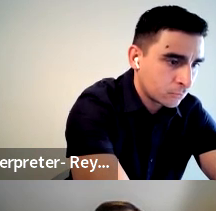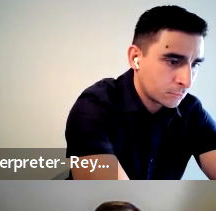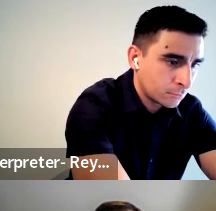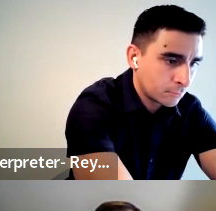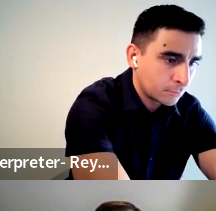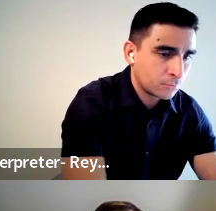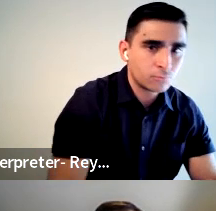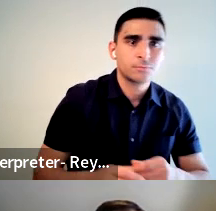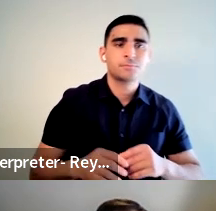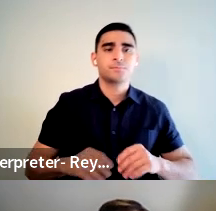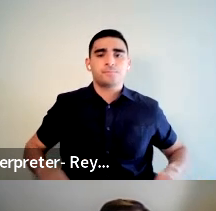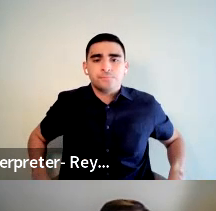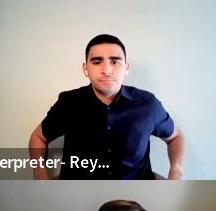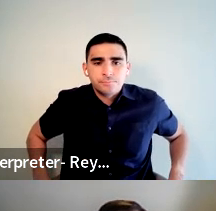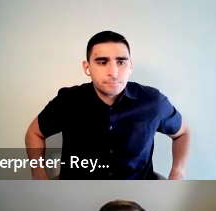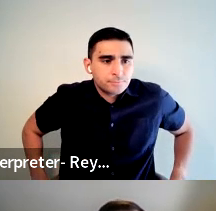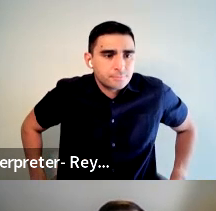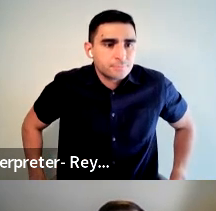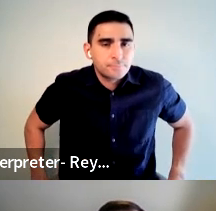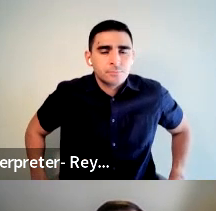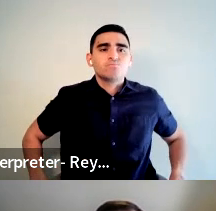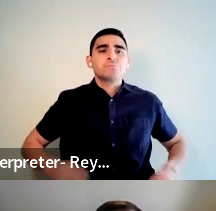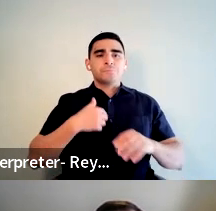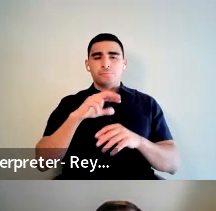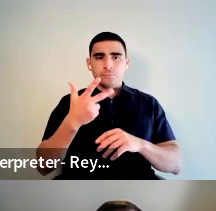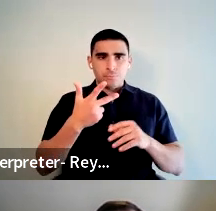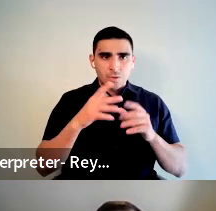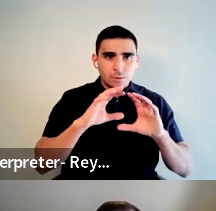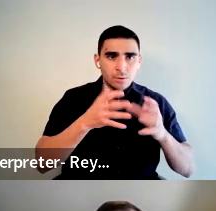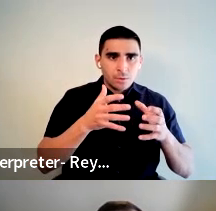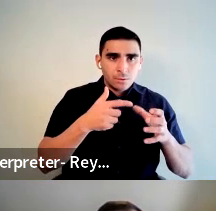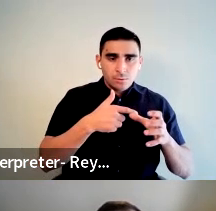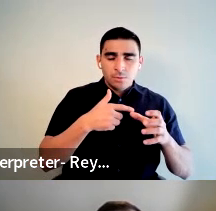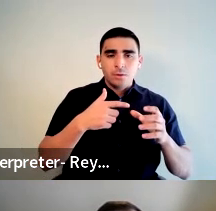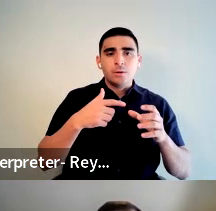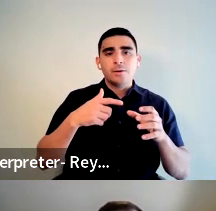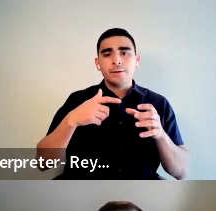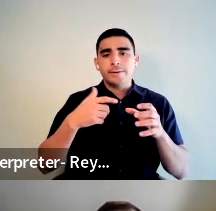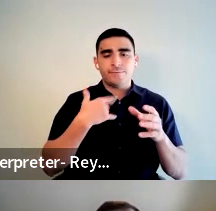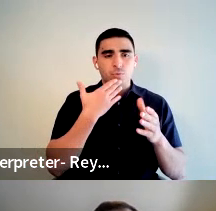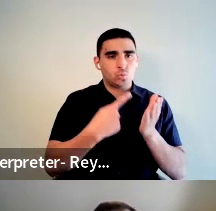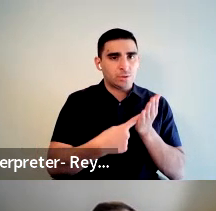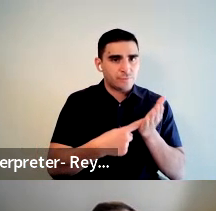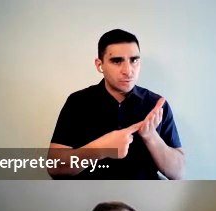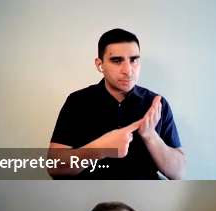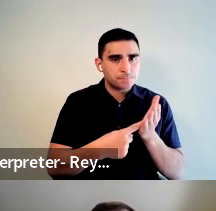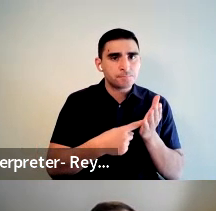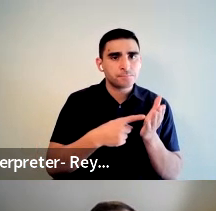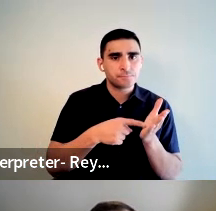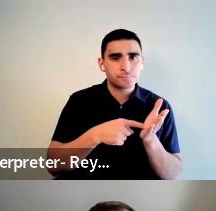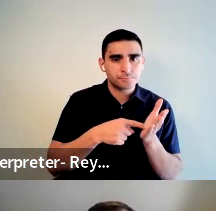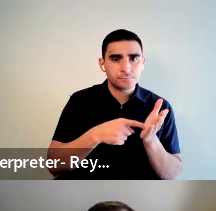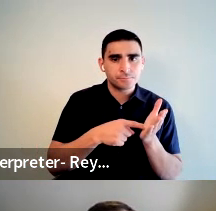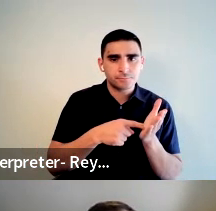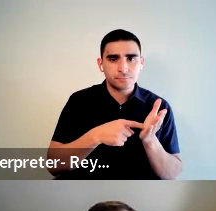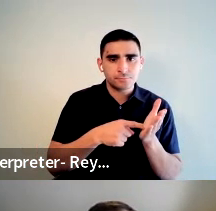law enforcement. And we had a good conversation around that, what that